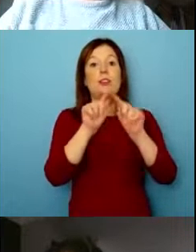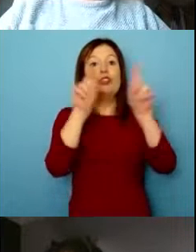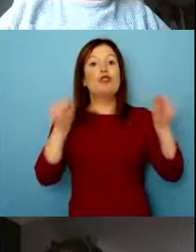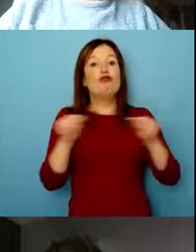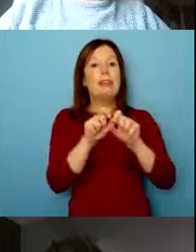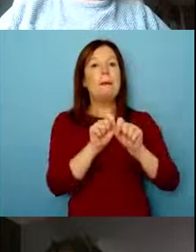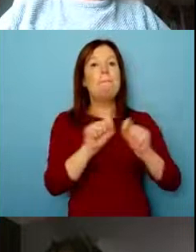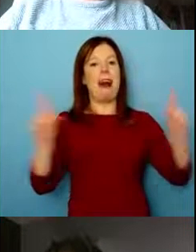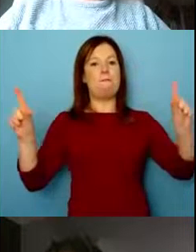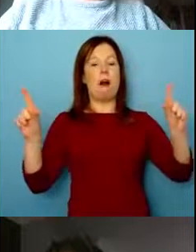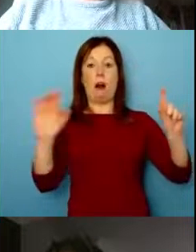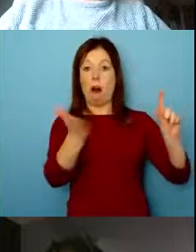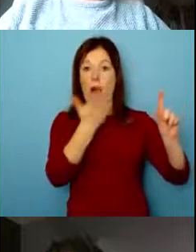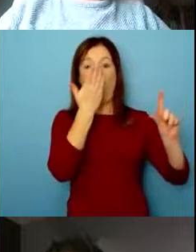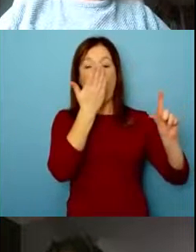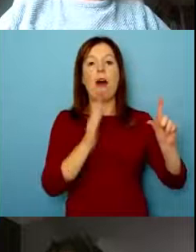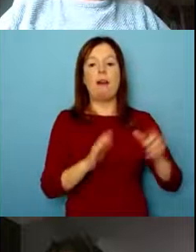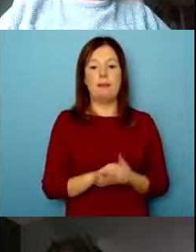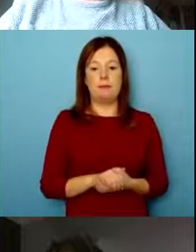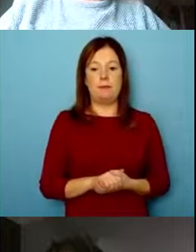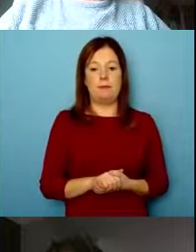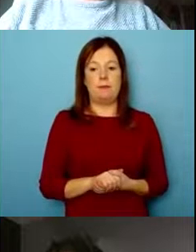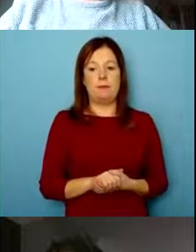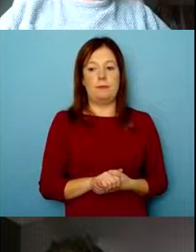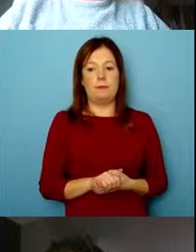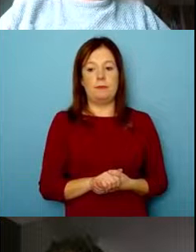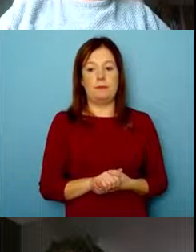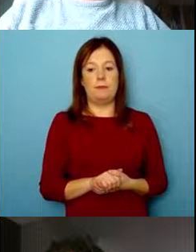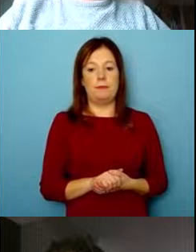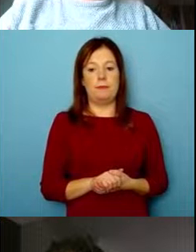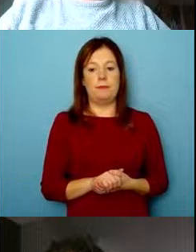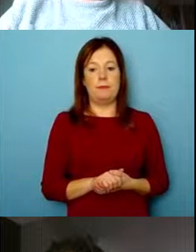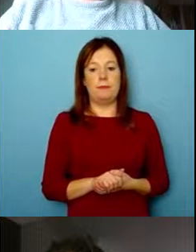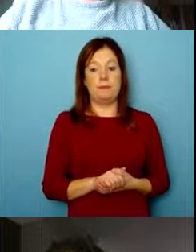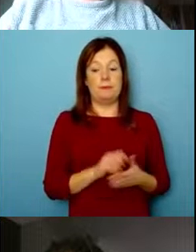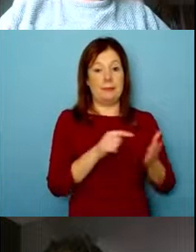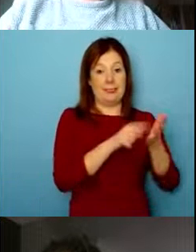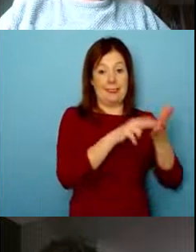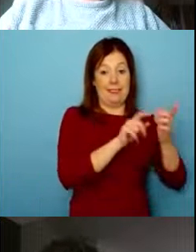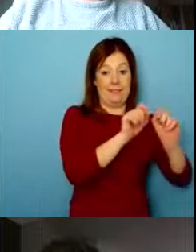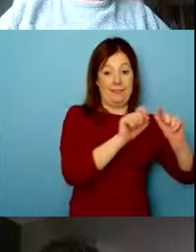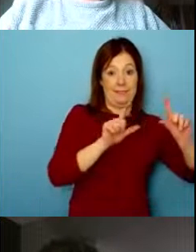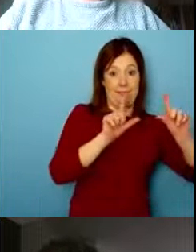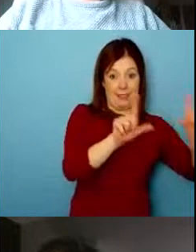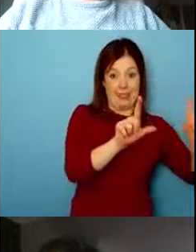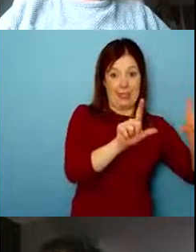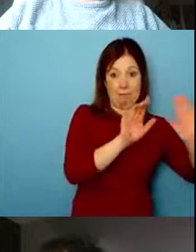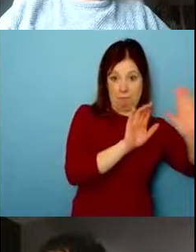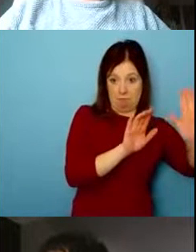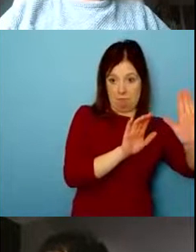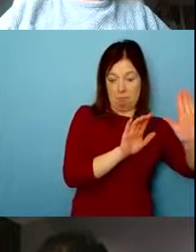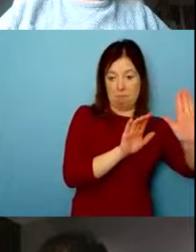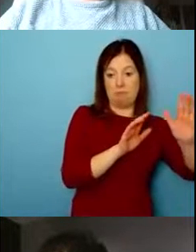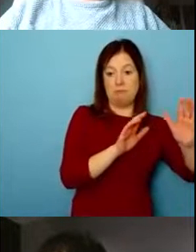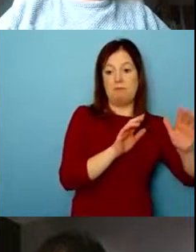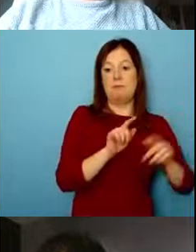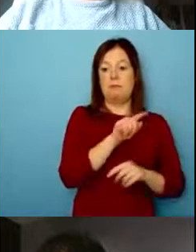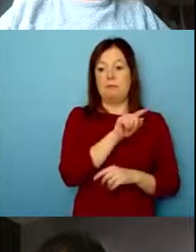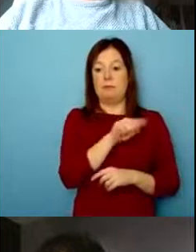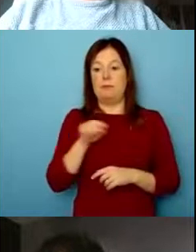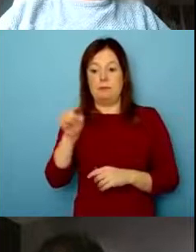feature. So if you can imagine, there are two separate entities: the TV devices operating system, and there's the HBB